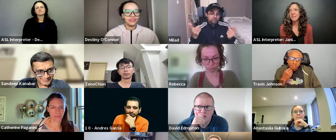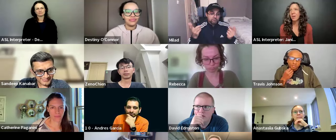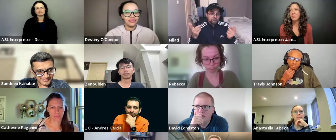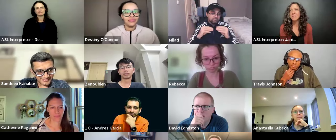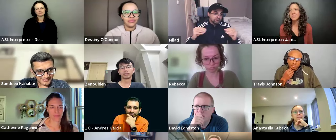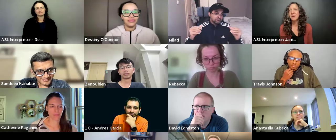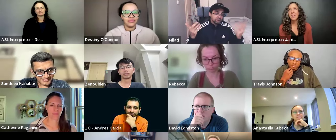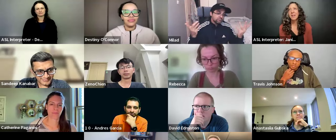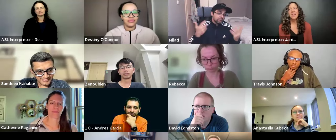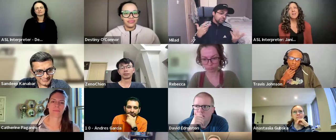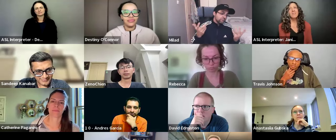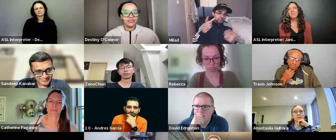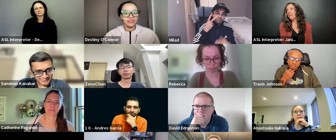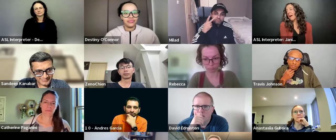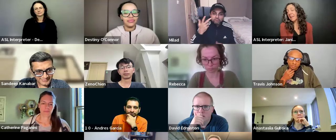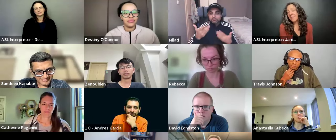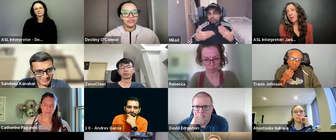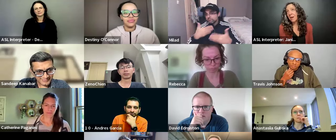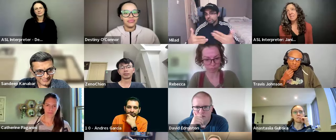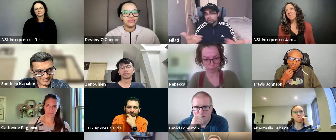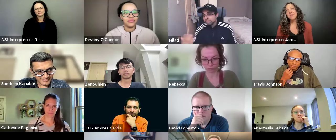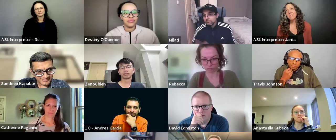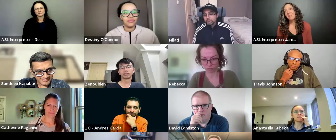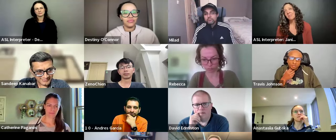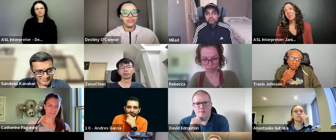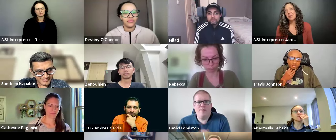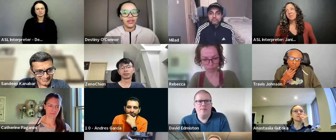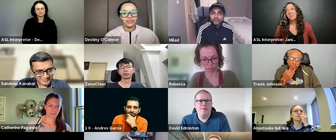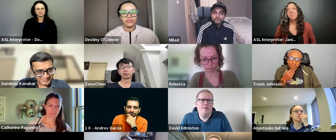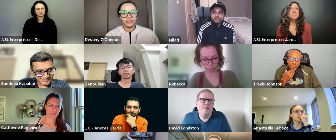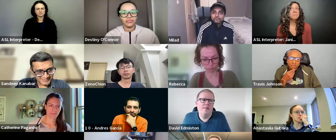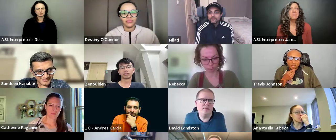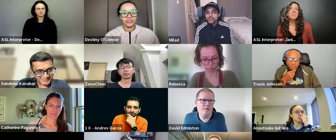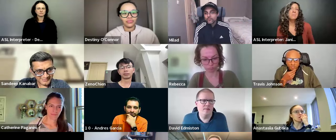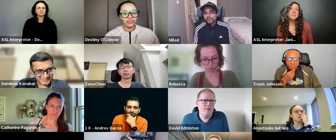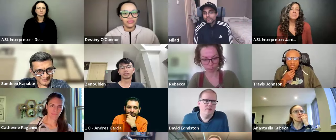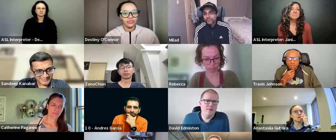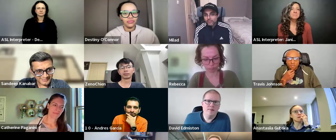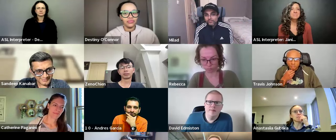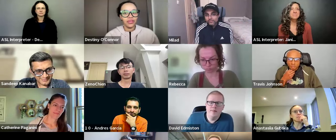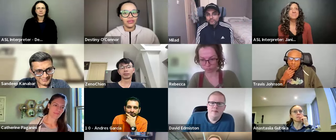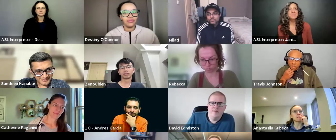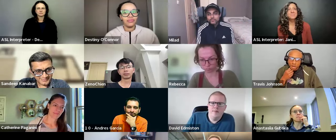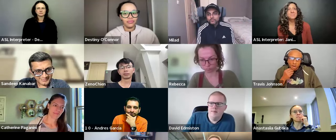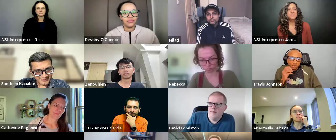Germany visiting the conference, but I gave up my contact information, haven't really heard from them. We'll see.